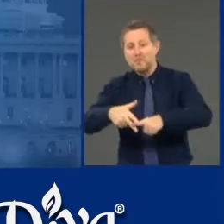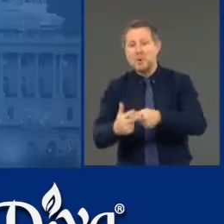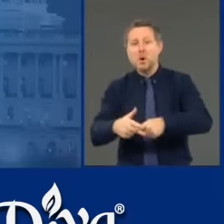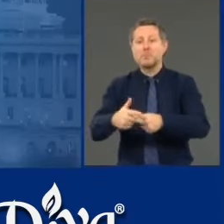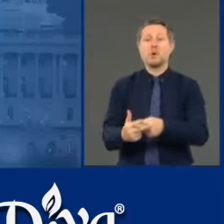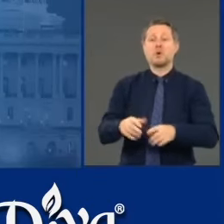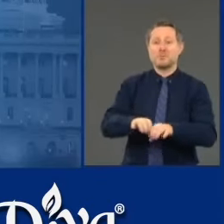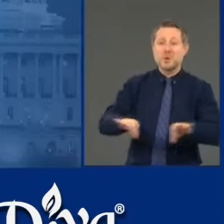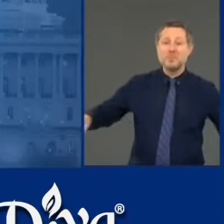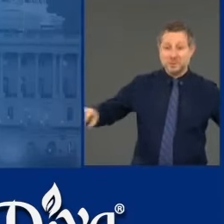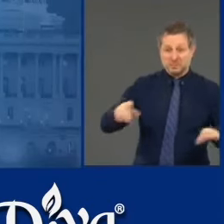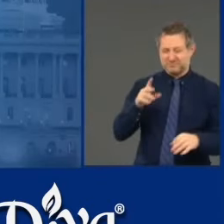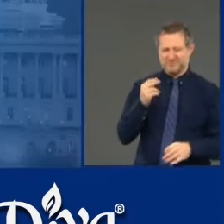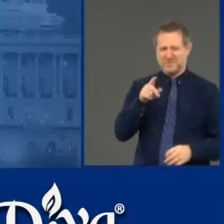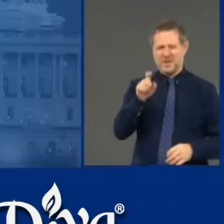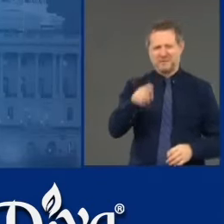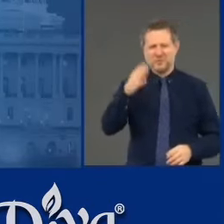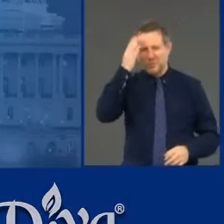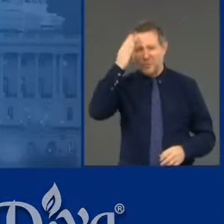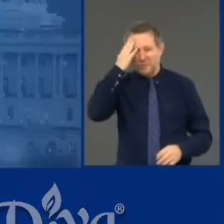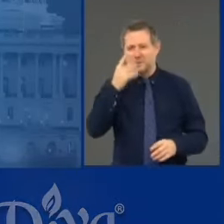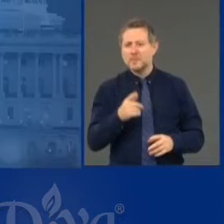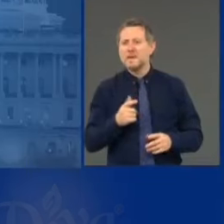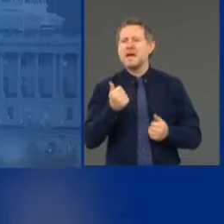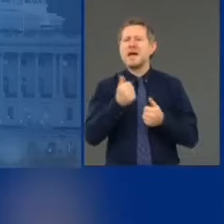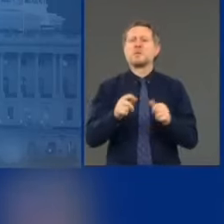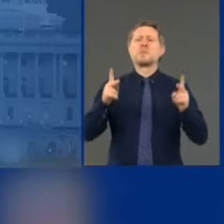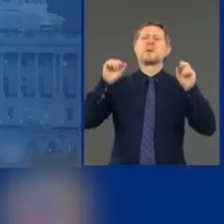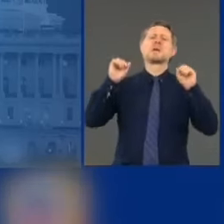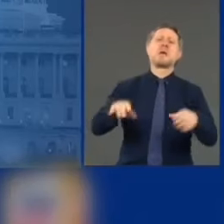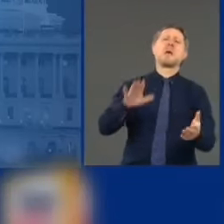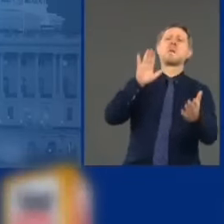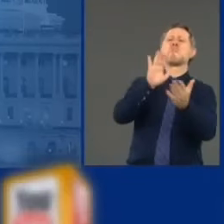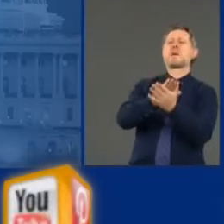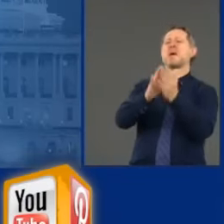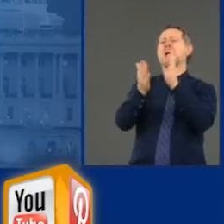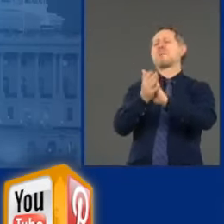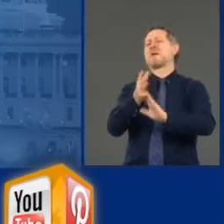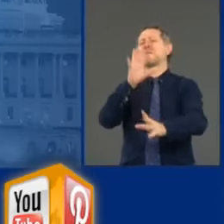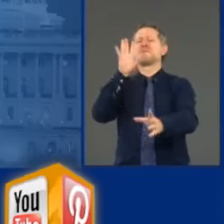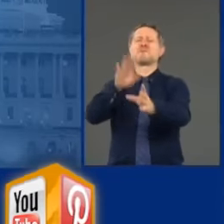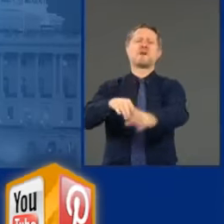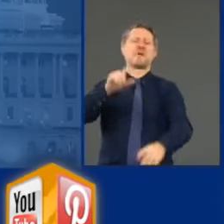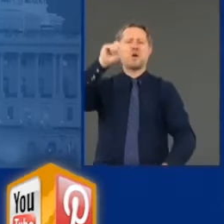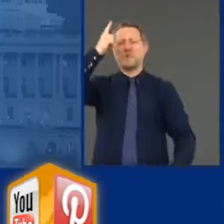government. The less you know, the better. Well, that wasn't true. You have to be